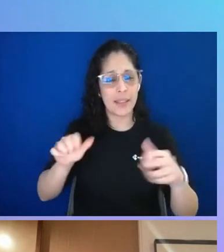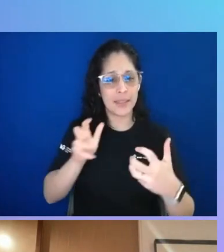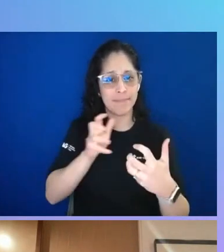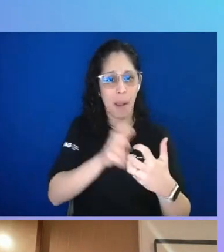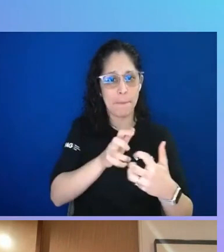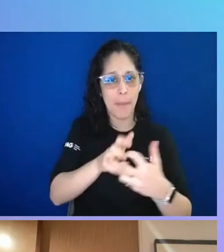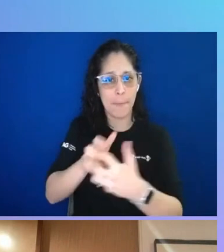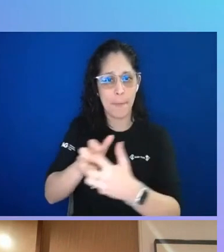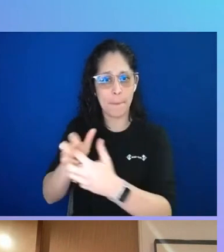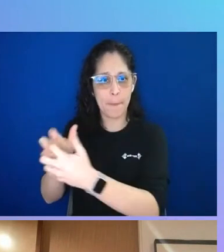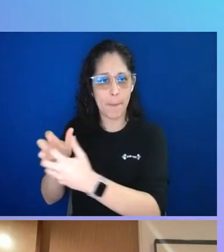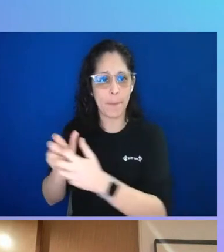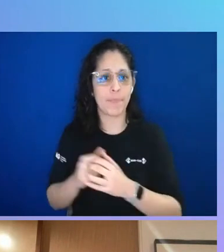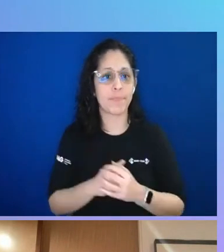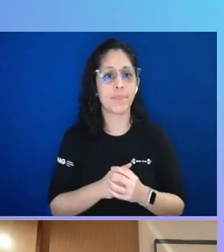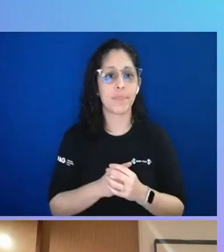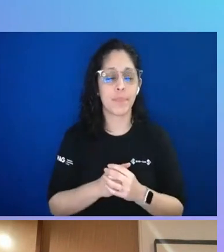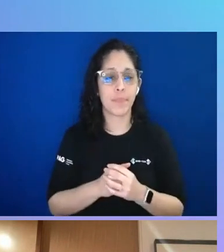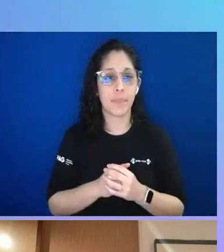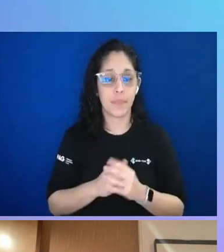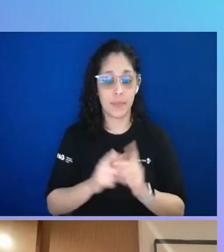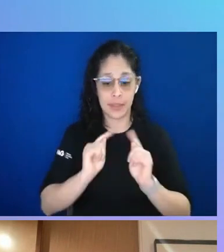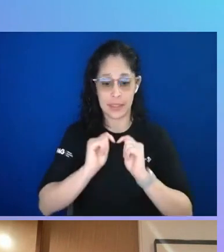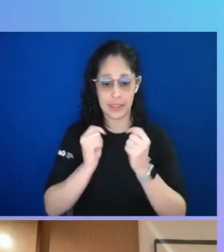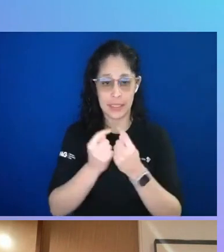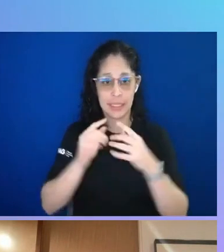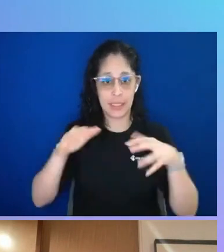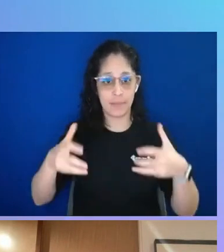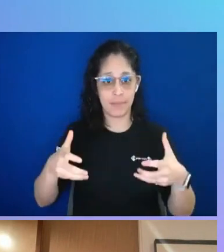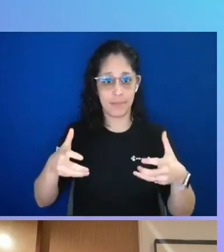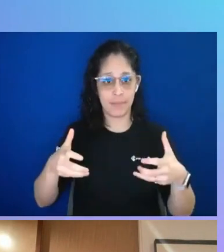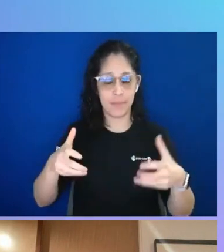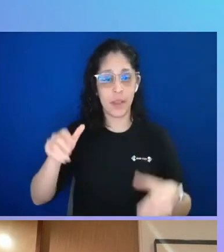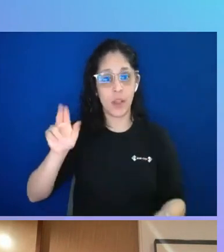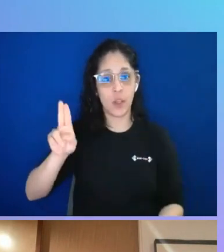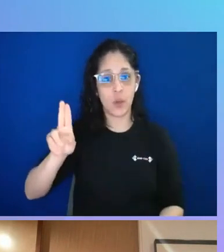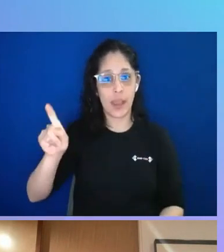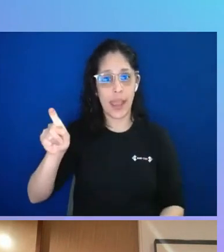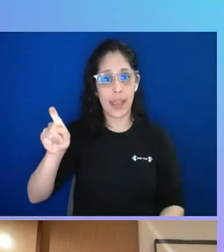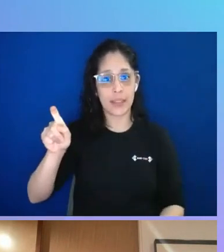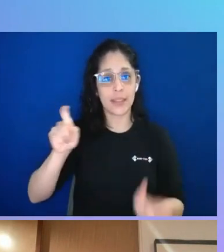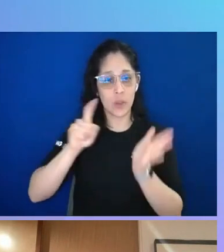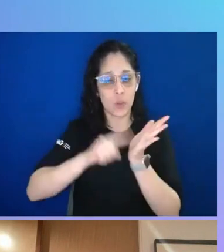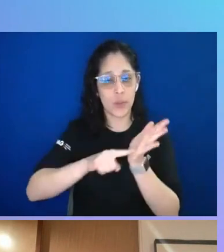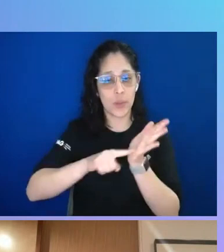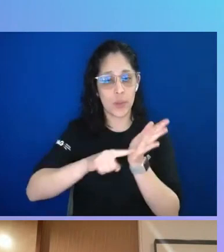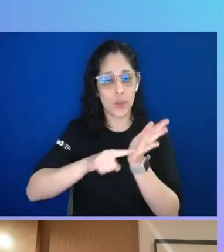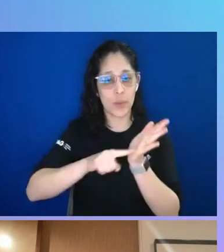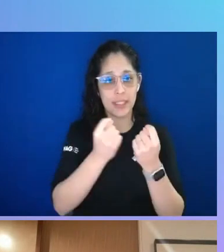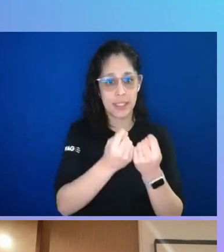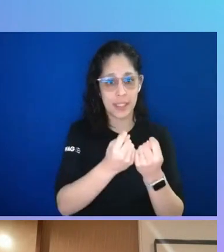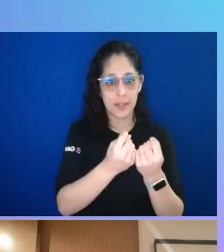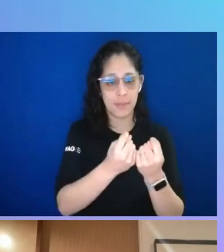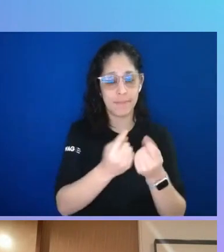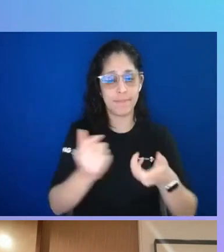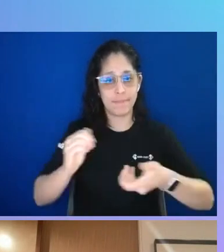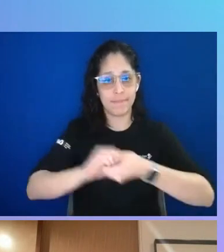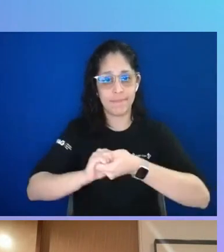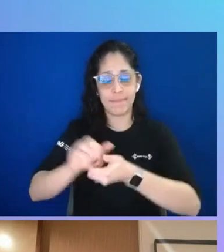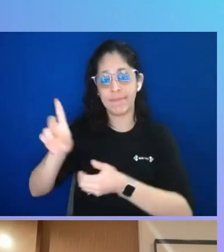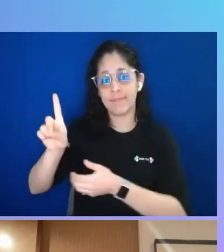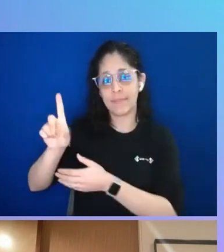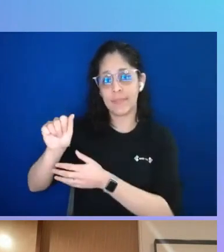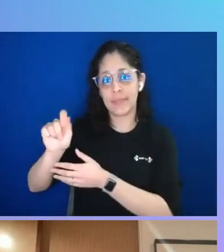A little bit about our team. The UX research team sits alongside our data science team within the